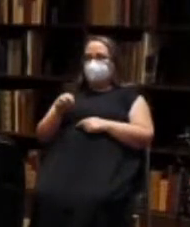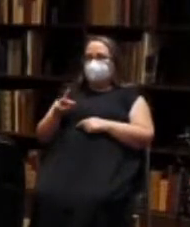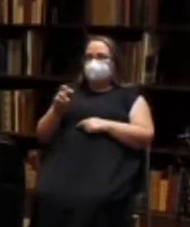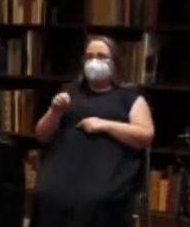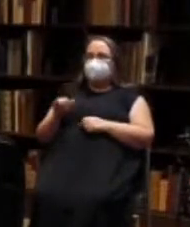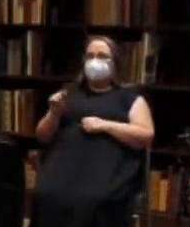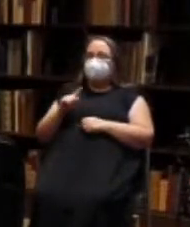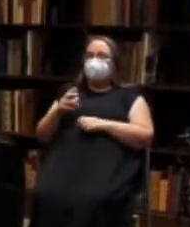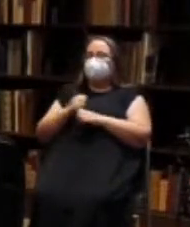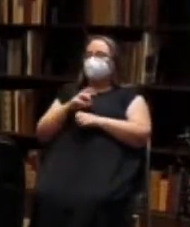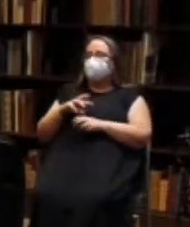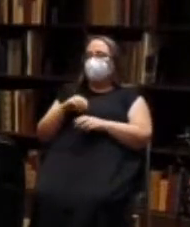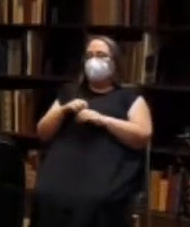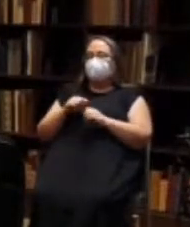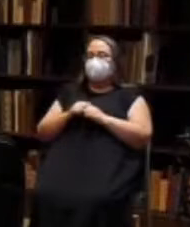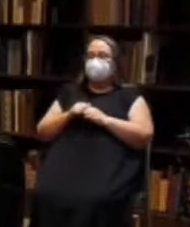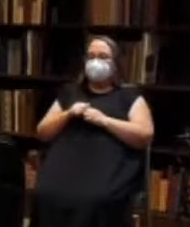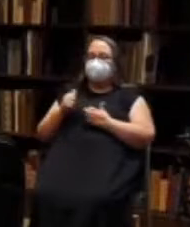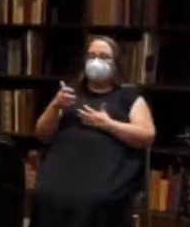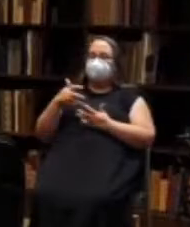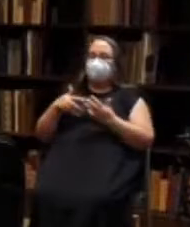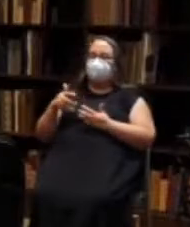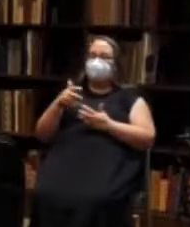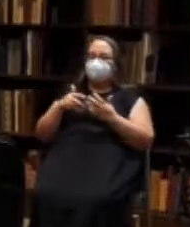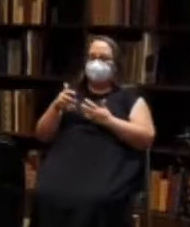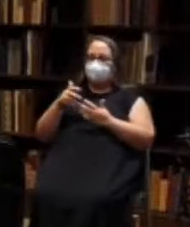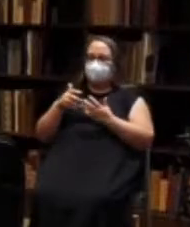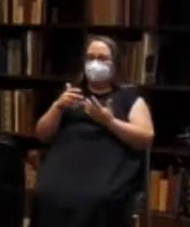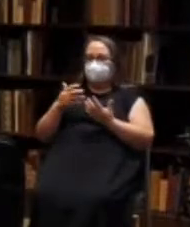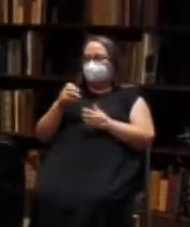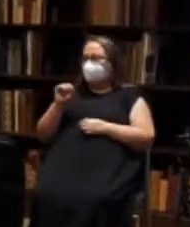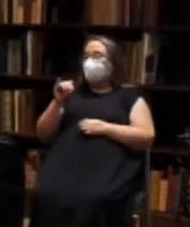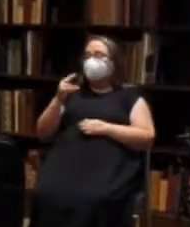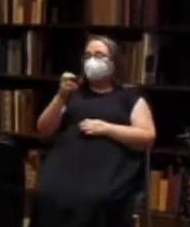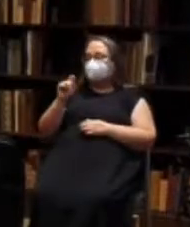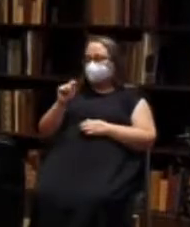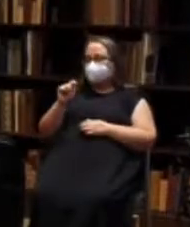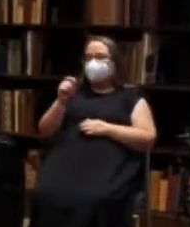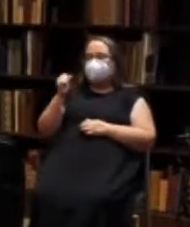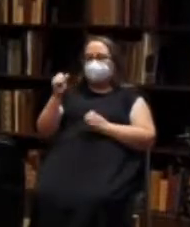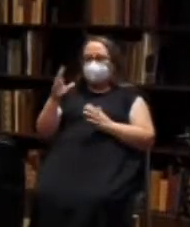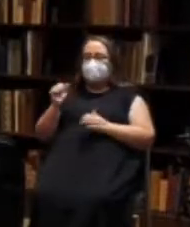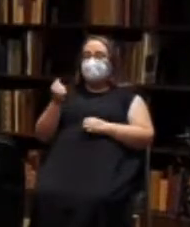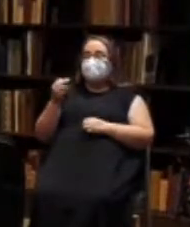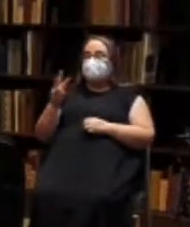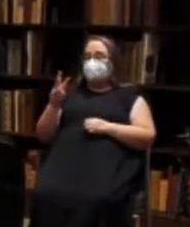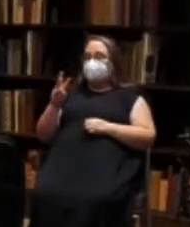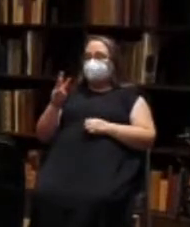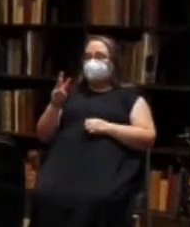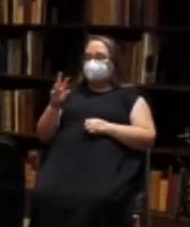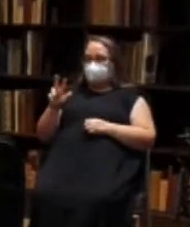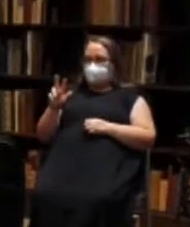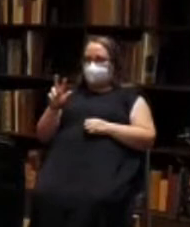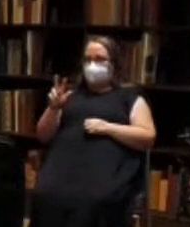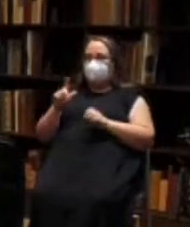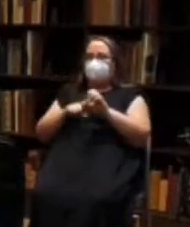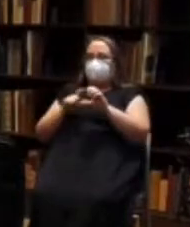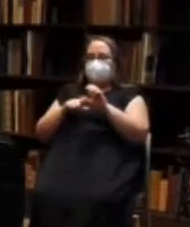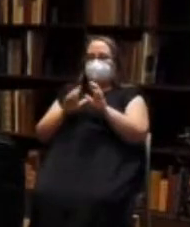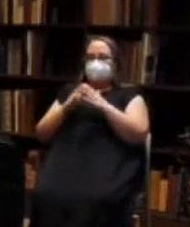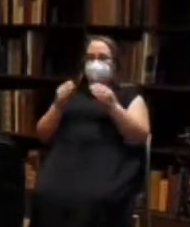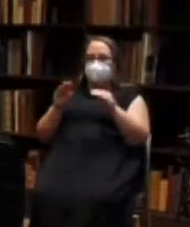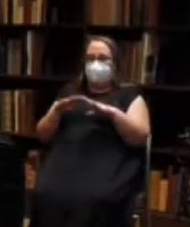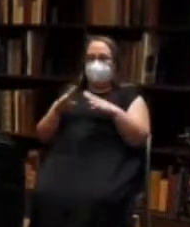And this is where he gets involved with socialist activism in the city of Baltimore. So in 1963, a communist bookstore opened